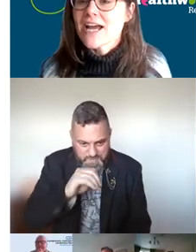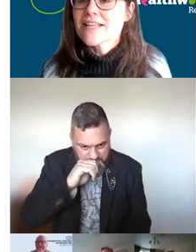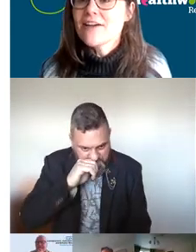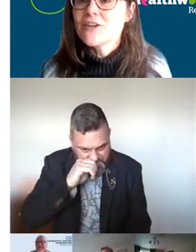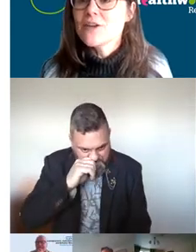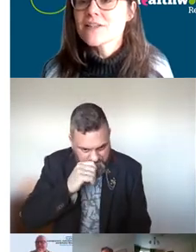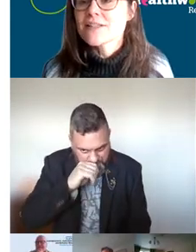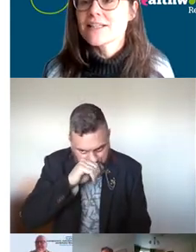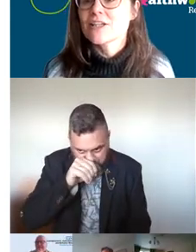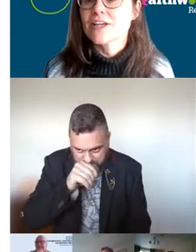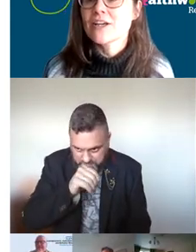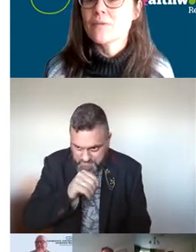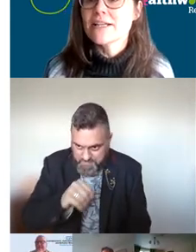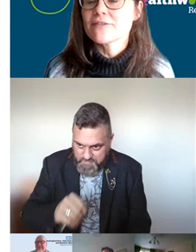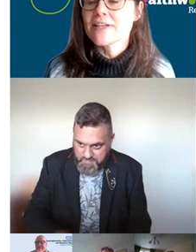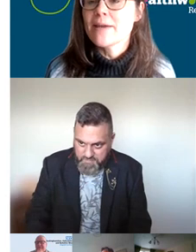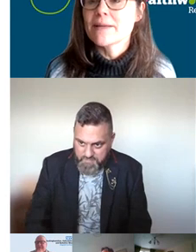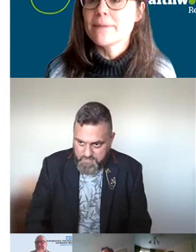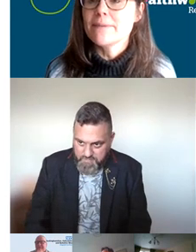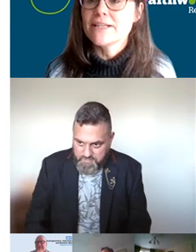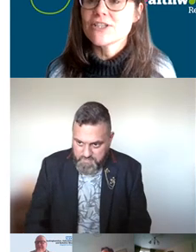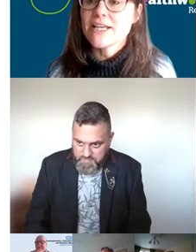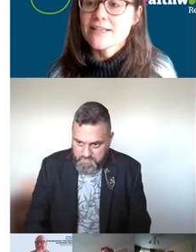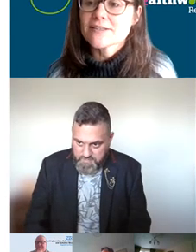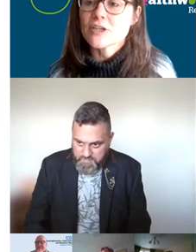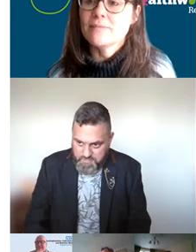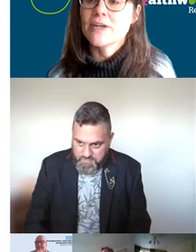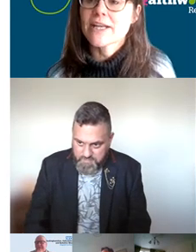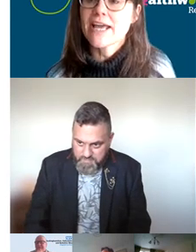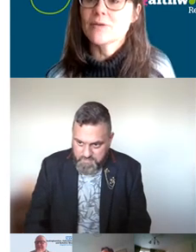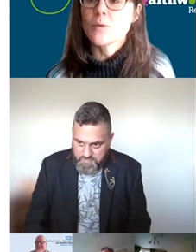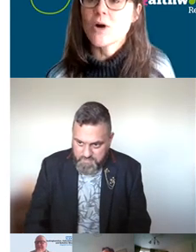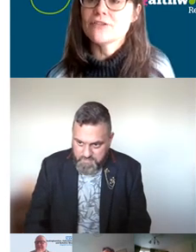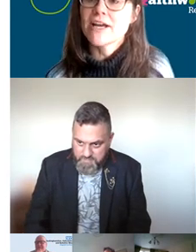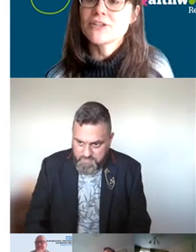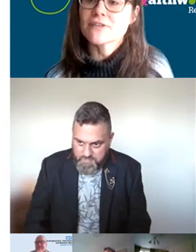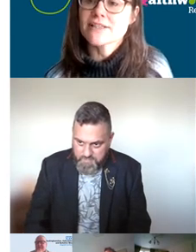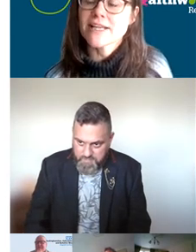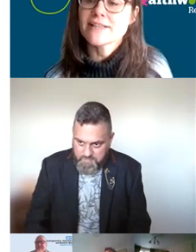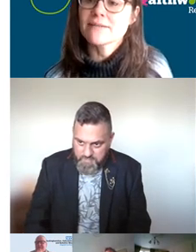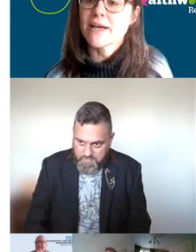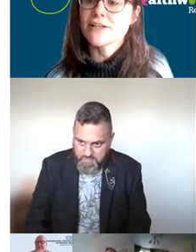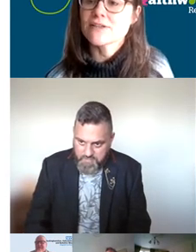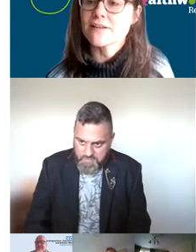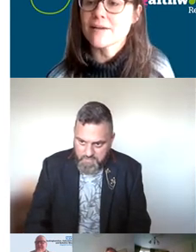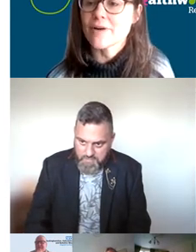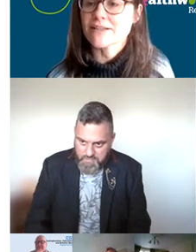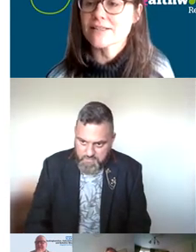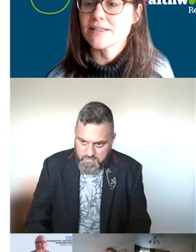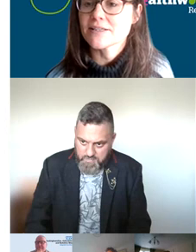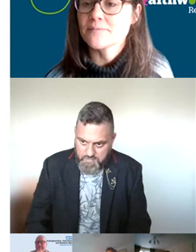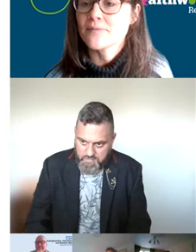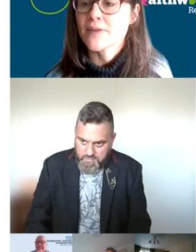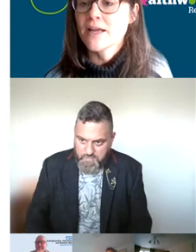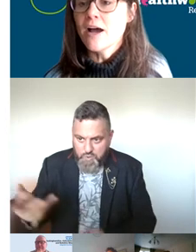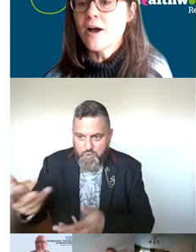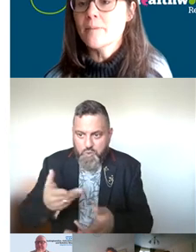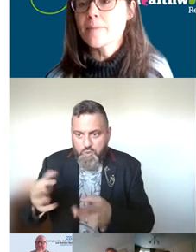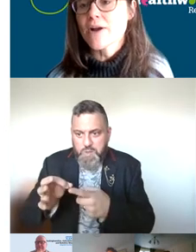in the chat. Have you considered looking at ways of enabling PPGs to communicate with a wider range of consenting patients at their